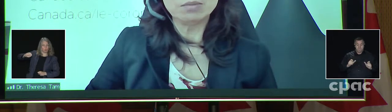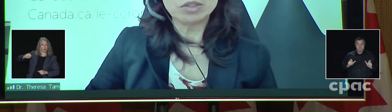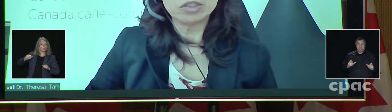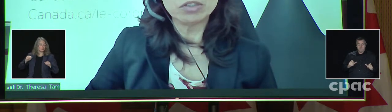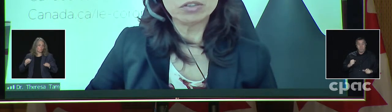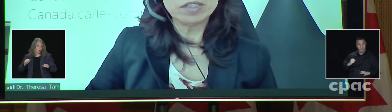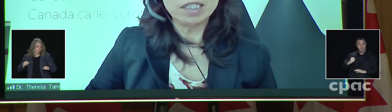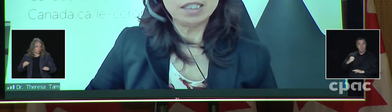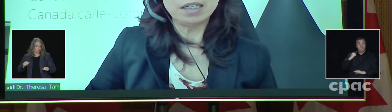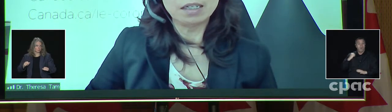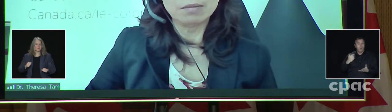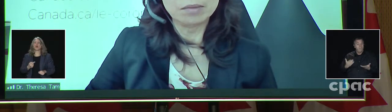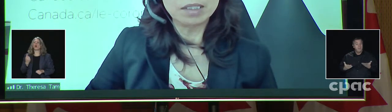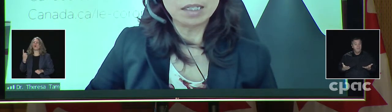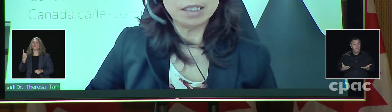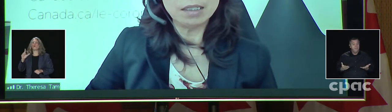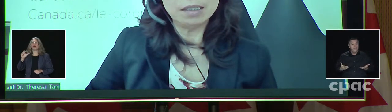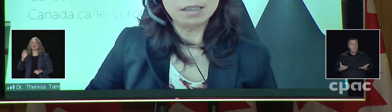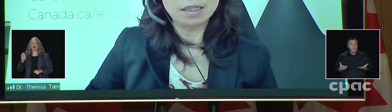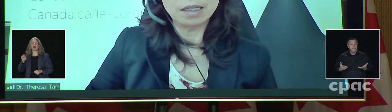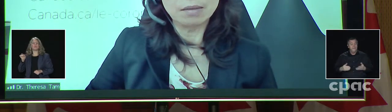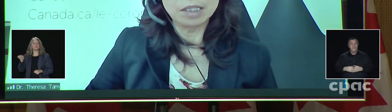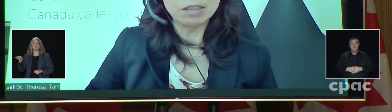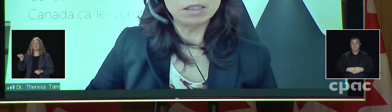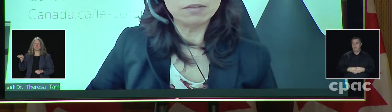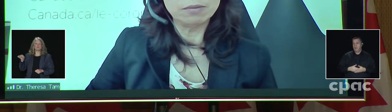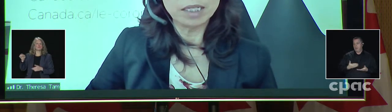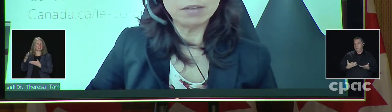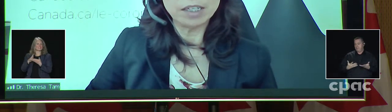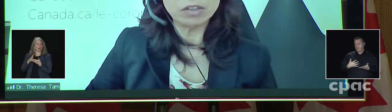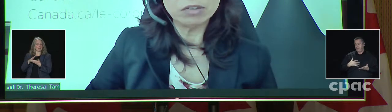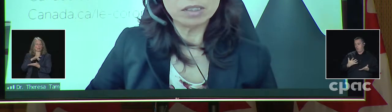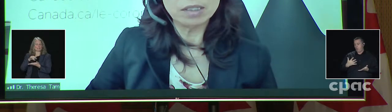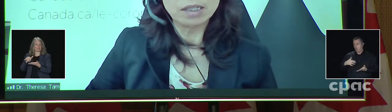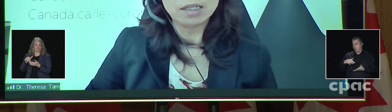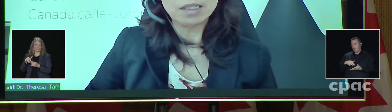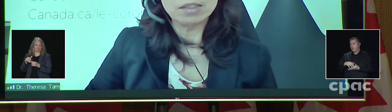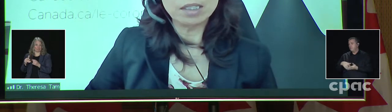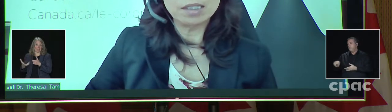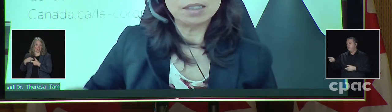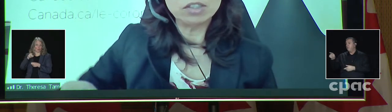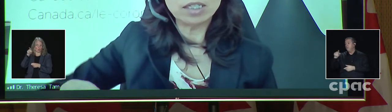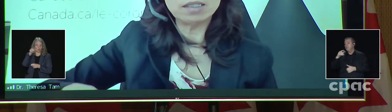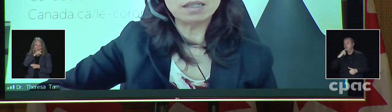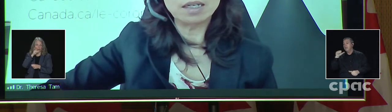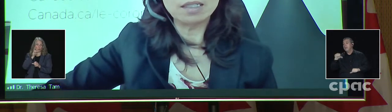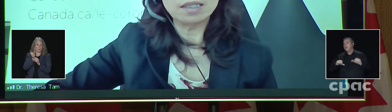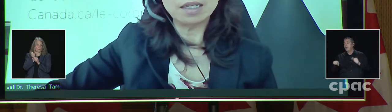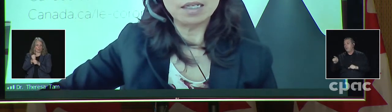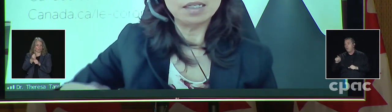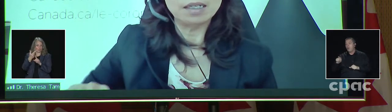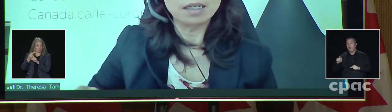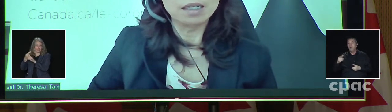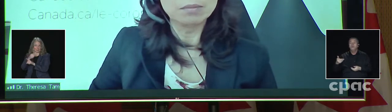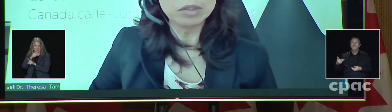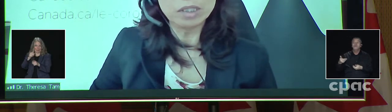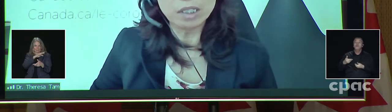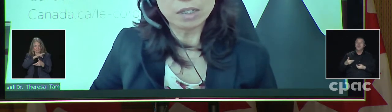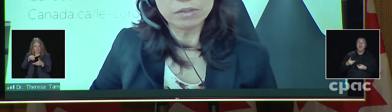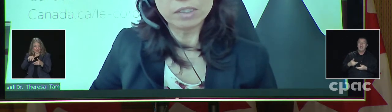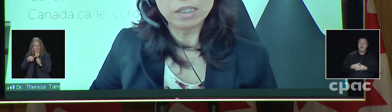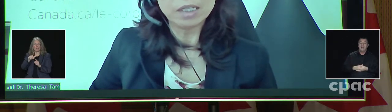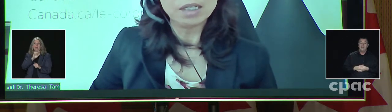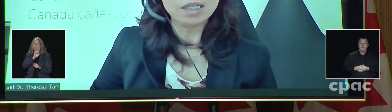early laboratory studies, including from manufacturers, that certainly suggest that a